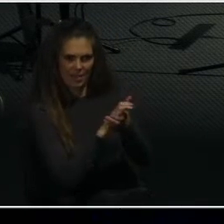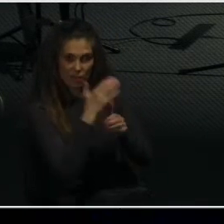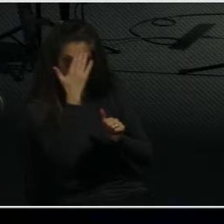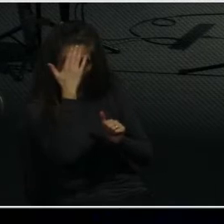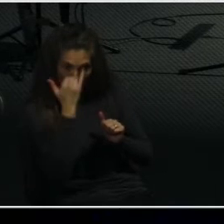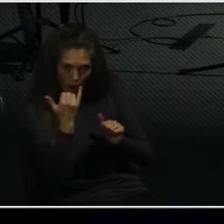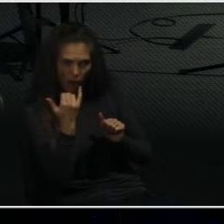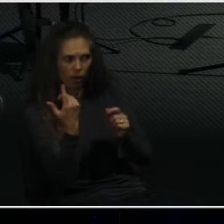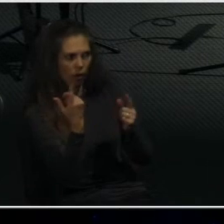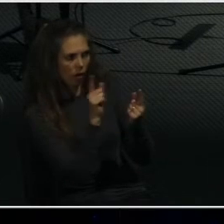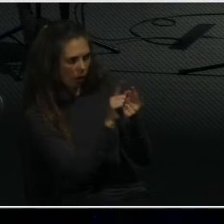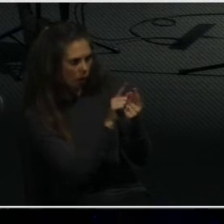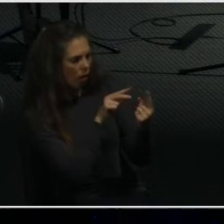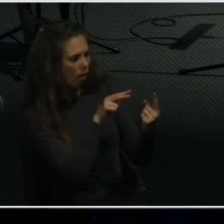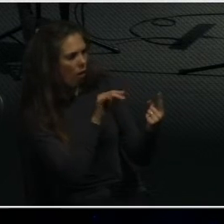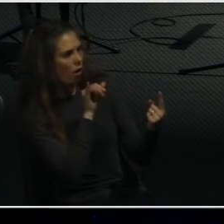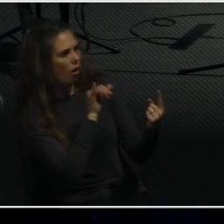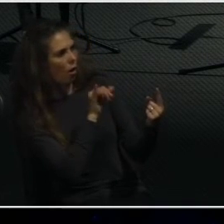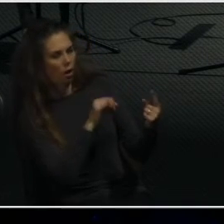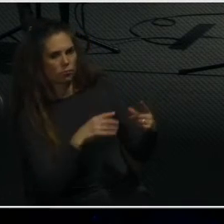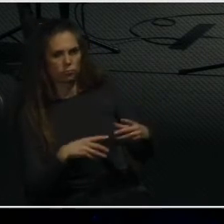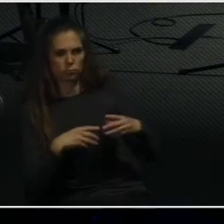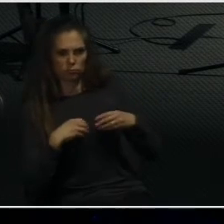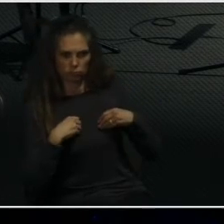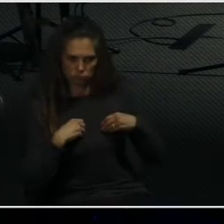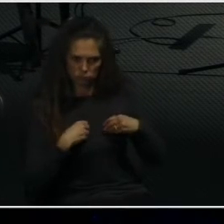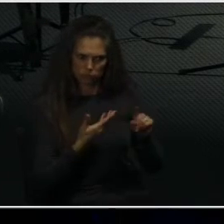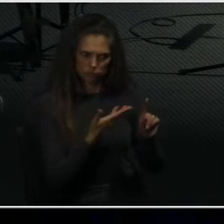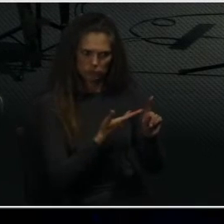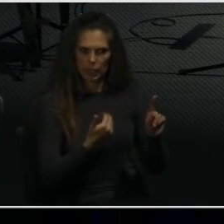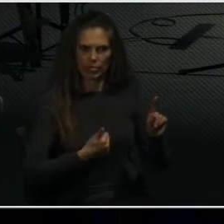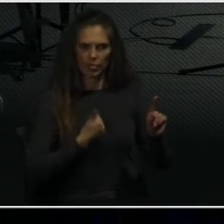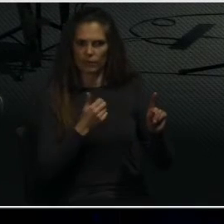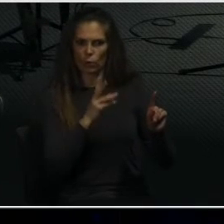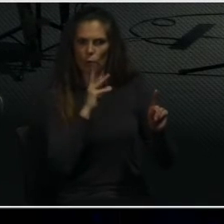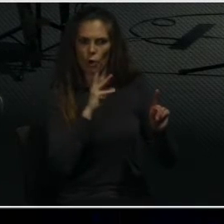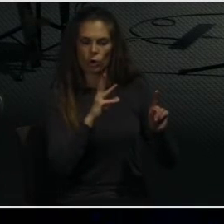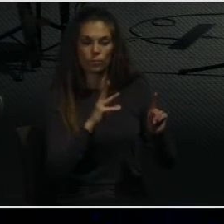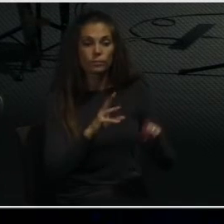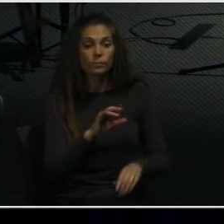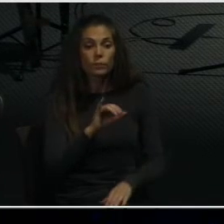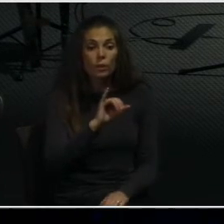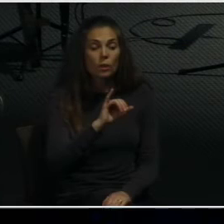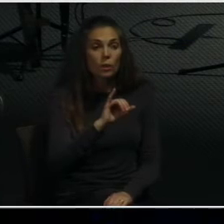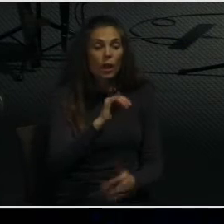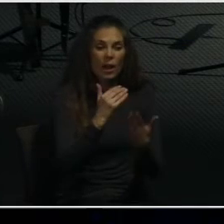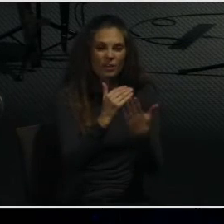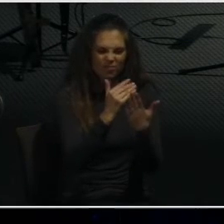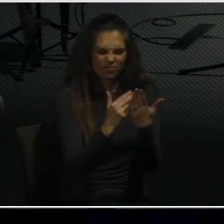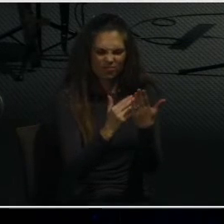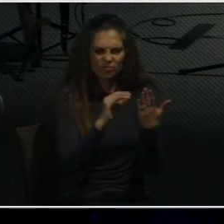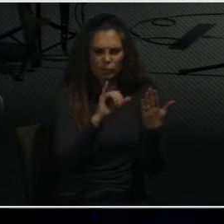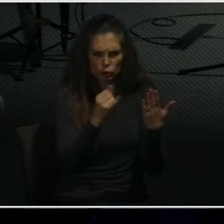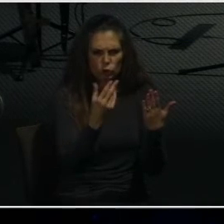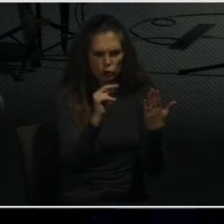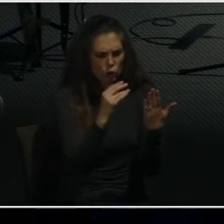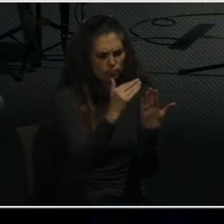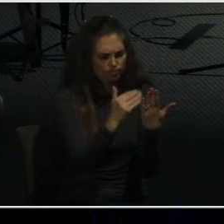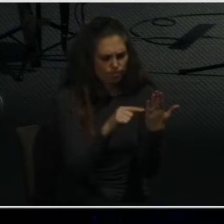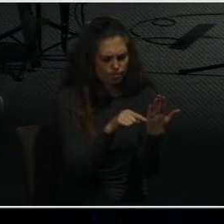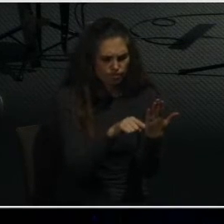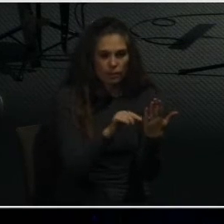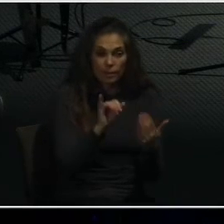And then later in John, Jesus says in John 7:37 to 39, "If anyone thirsts, let him come to me and drink.